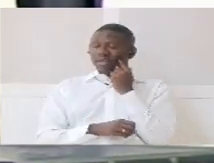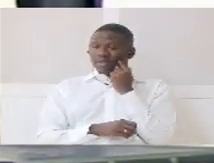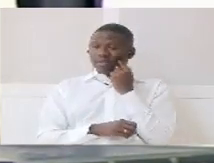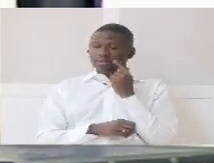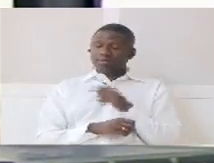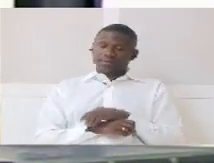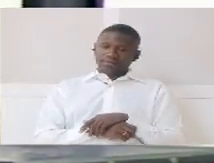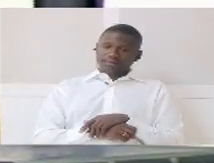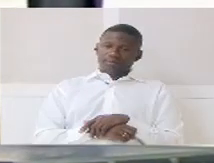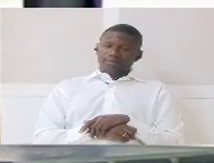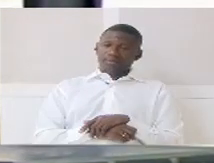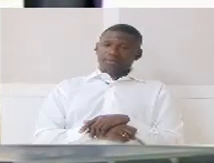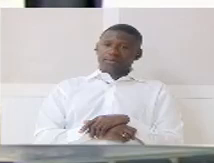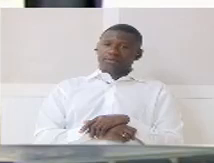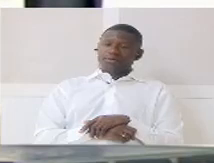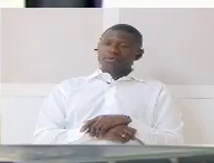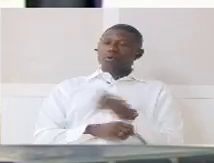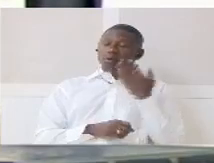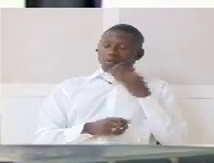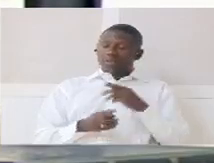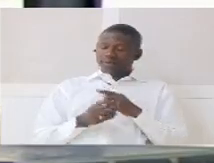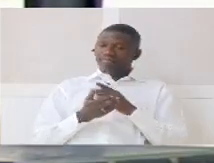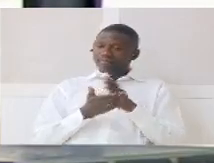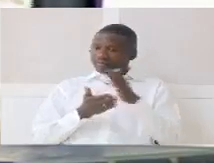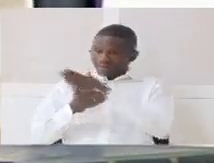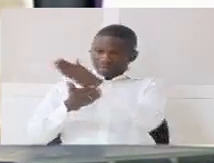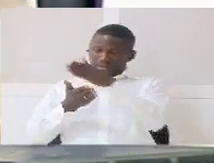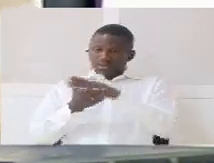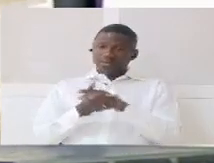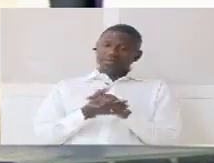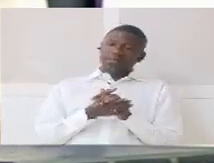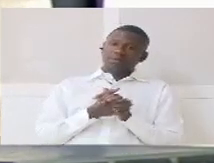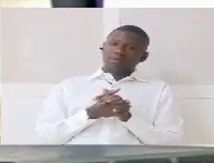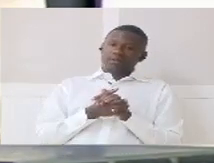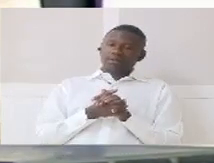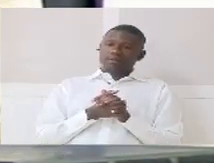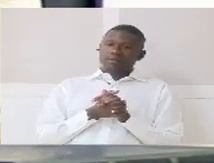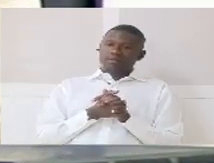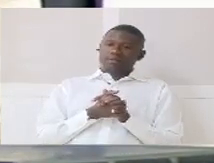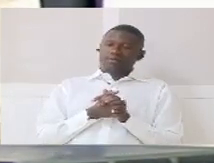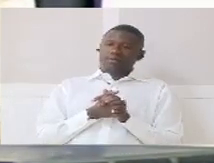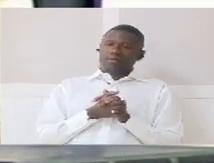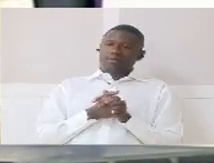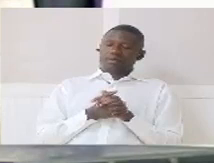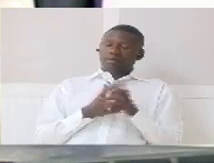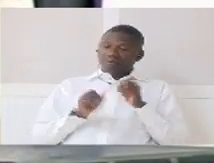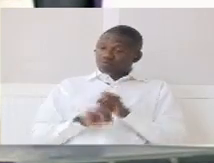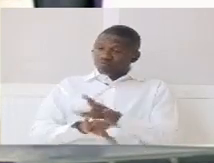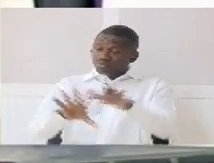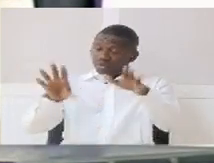go there. Now fluctuate. It fluctuates. That at higher from koi kalno he je kaso from kata lesani. If